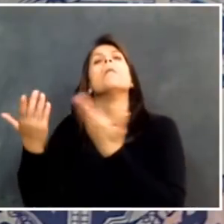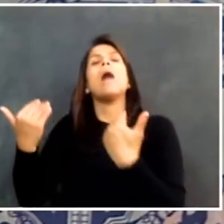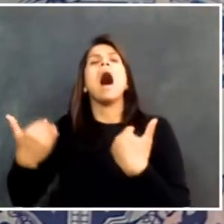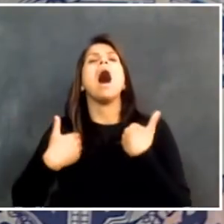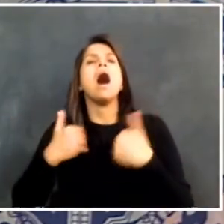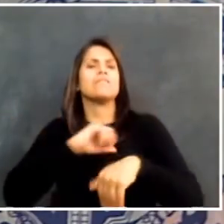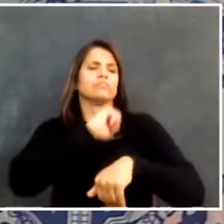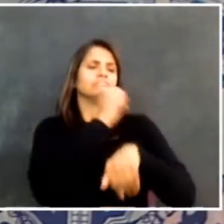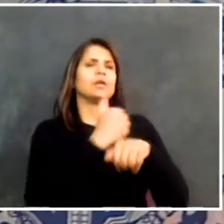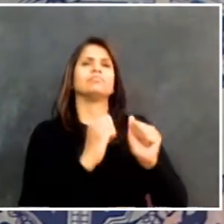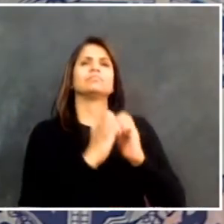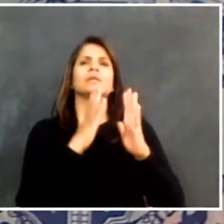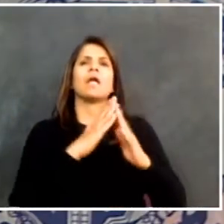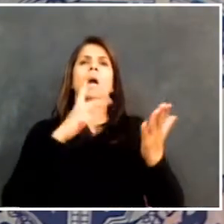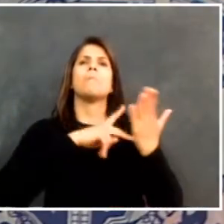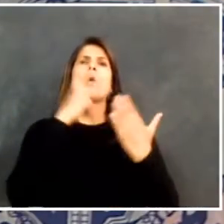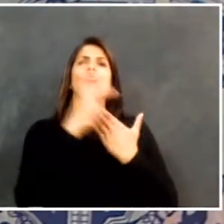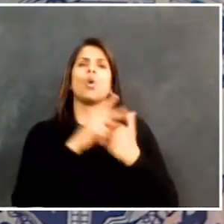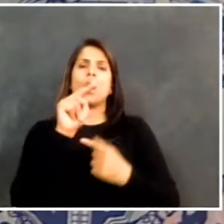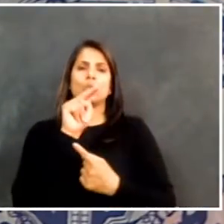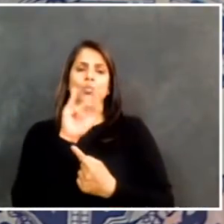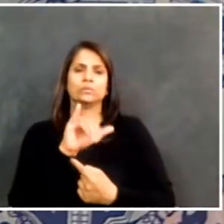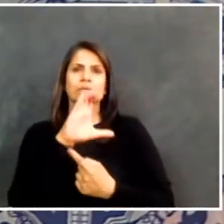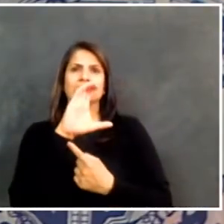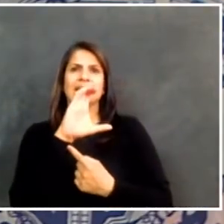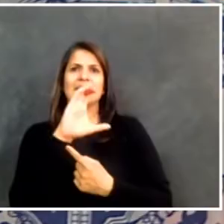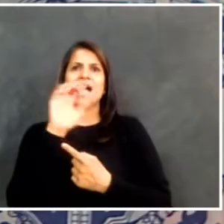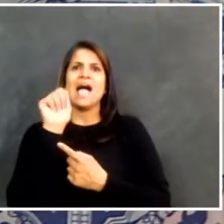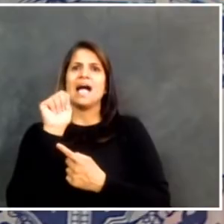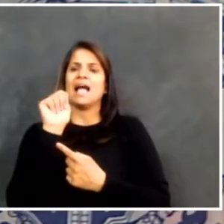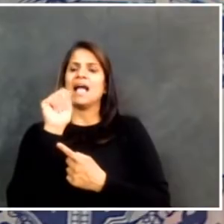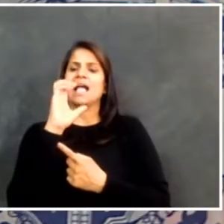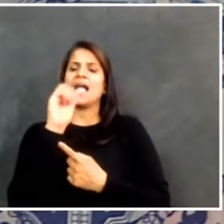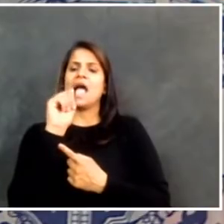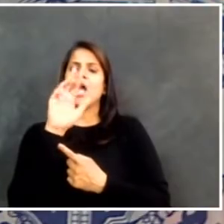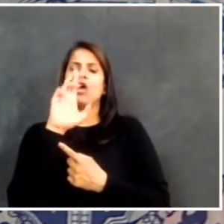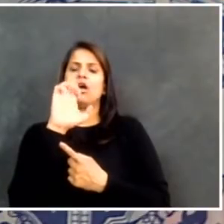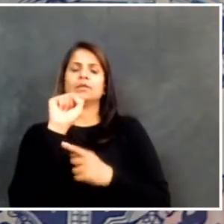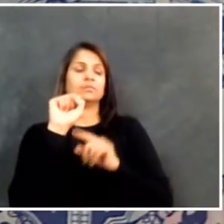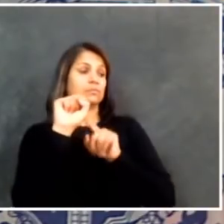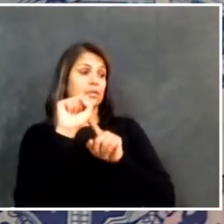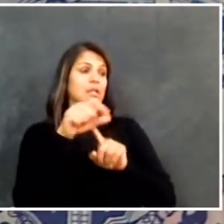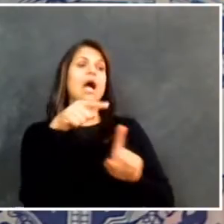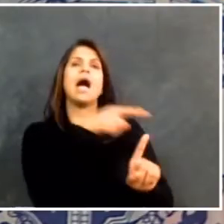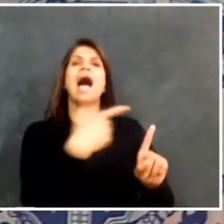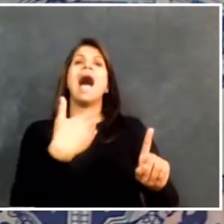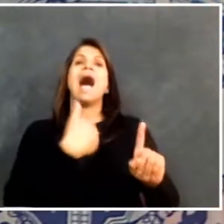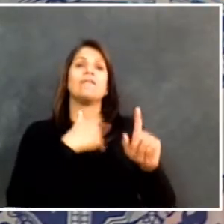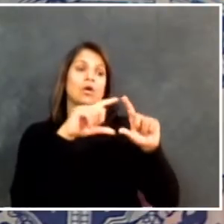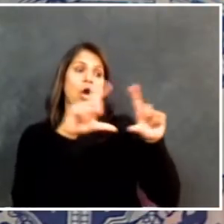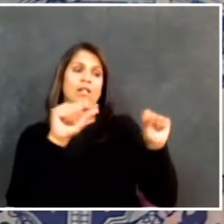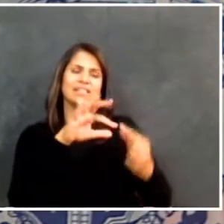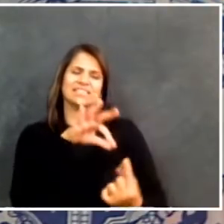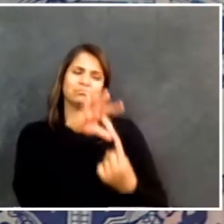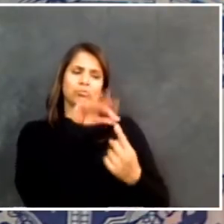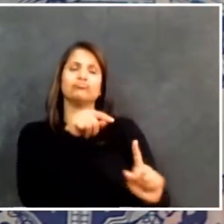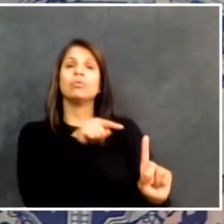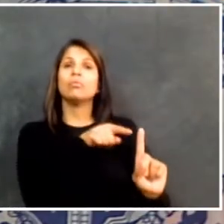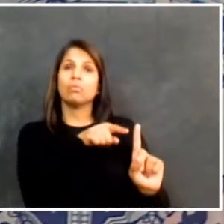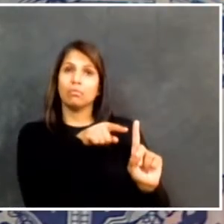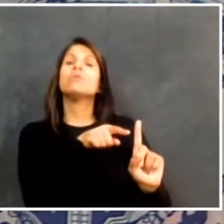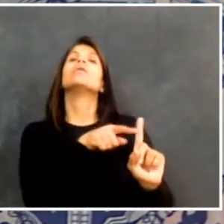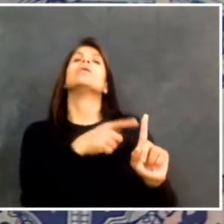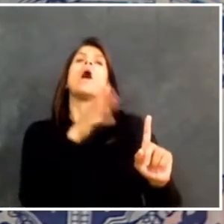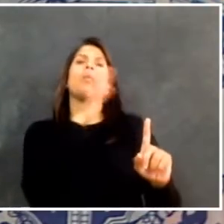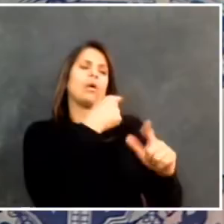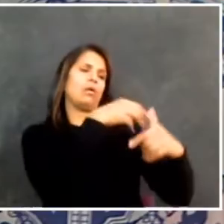you can get a primary care doctor assigned to you through the health and hospitals, and clinics. Clearly, in this